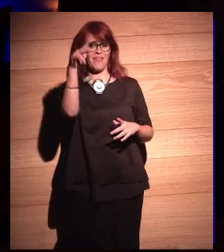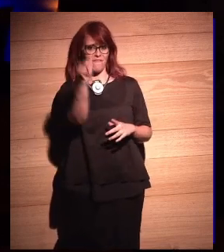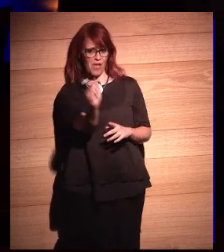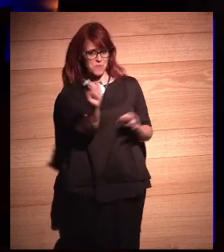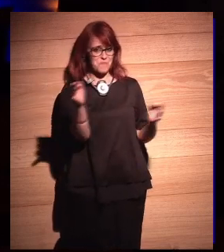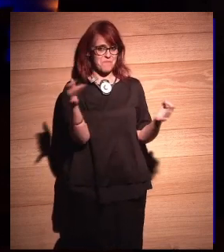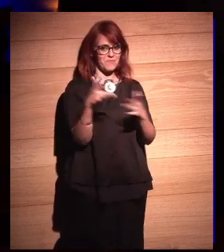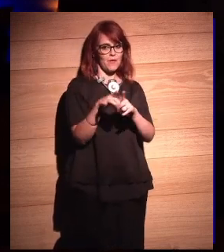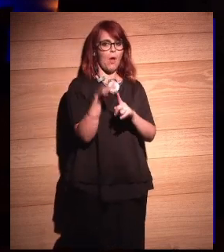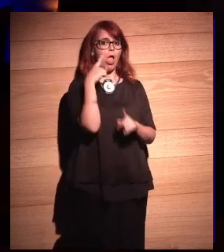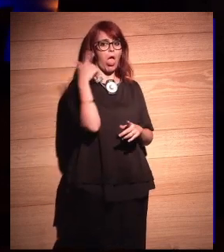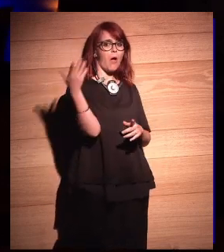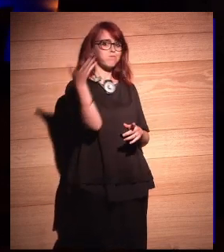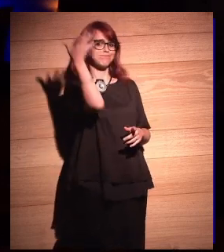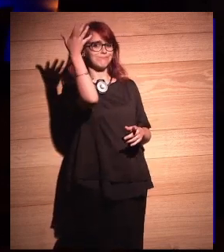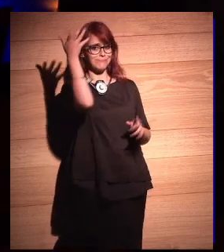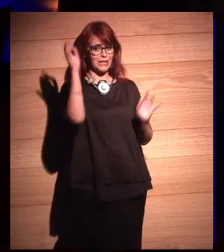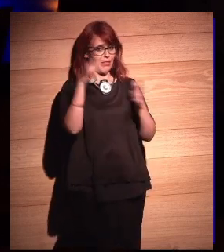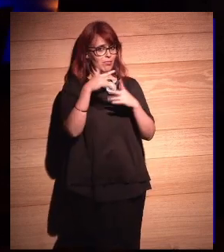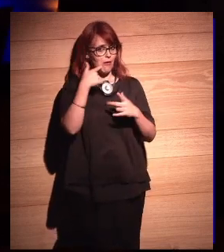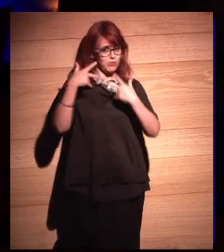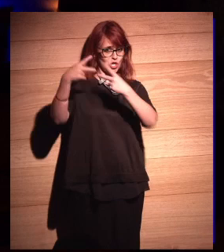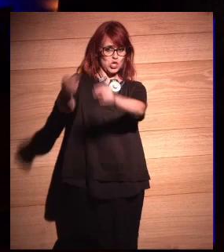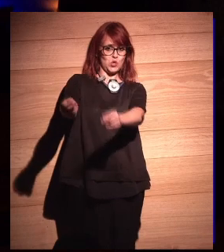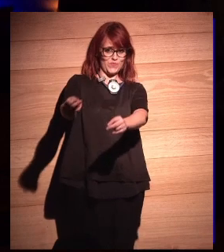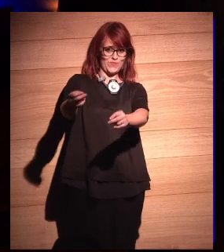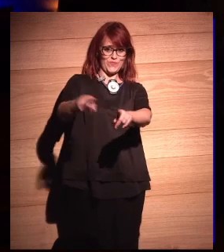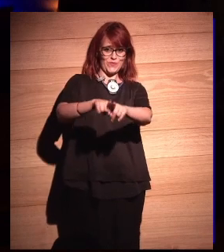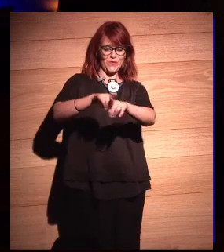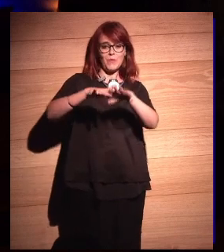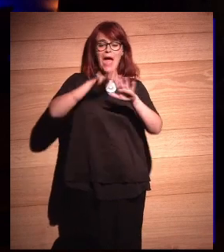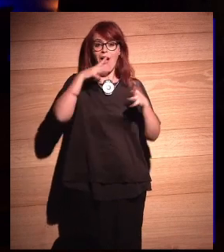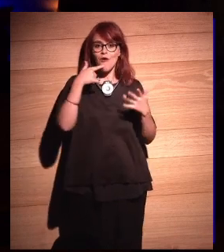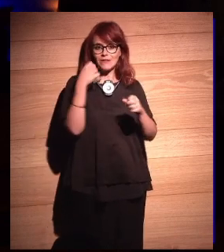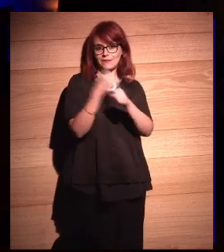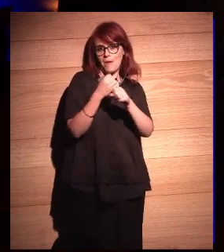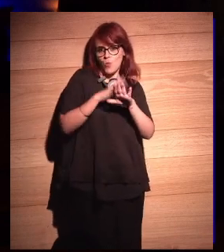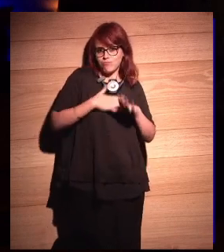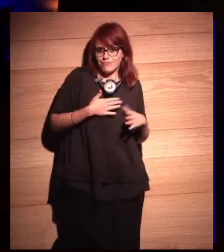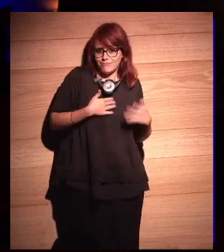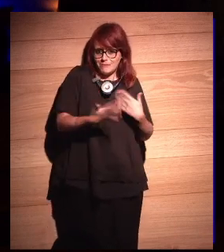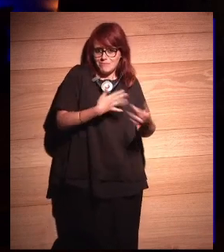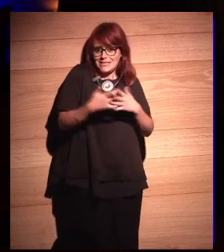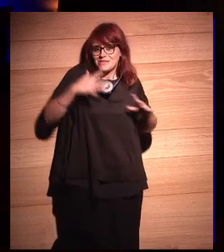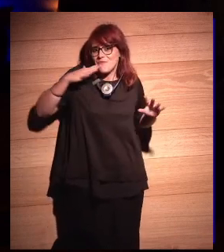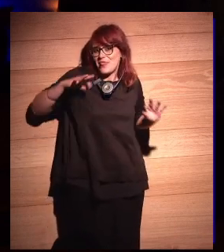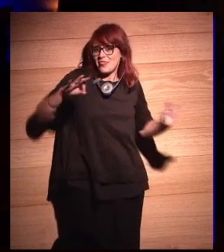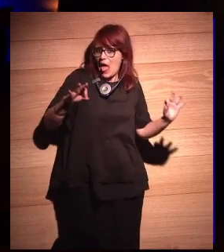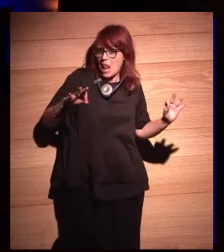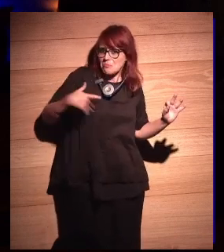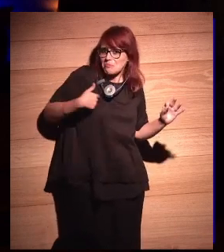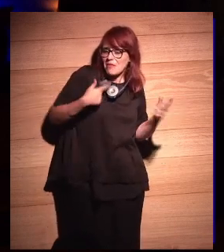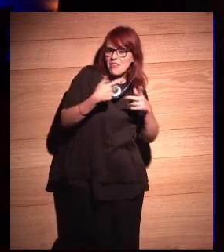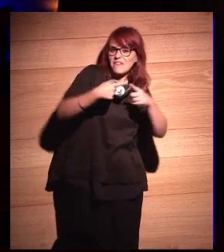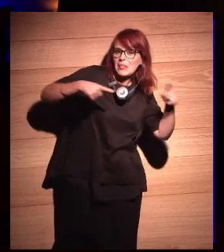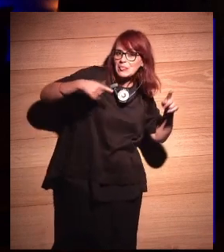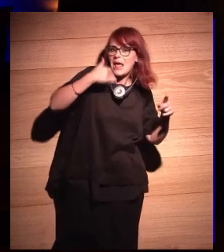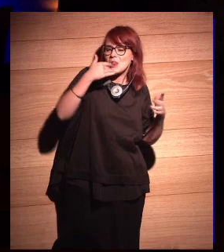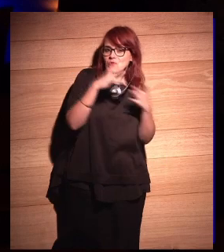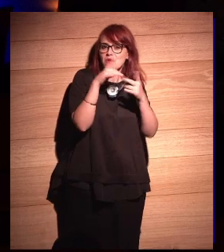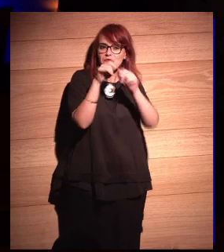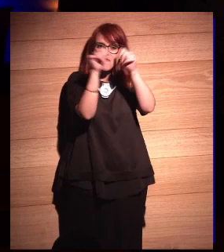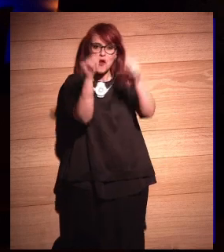that's changing people's lives and the way that they work. And I'm traveling all around the world and doing my own stuff, so I'm now a diva